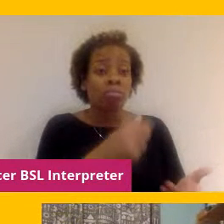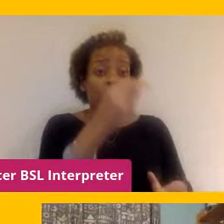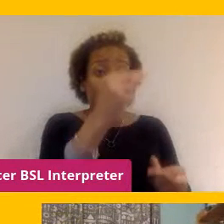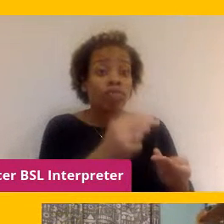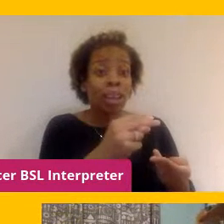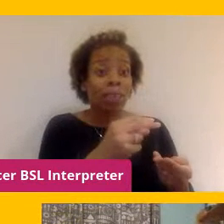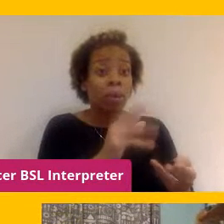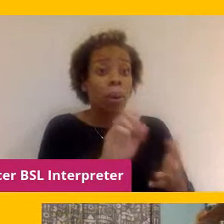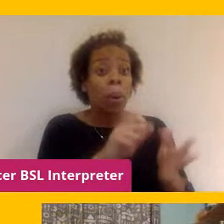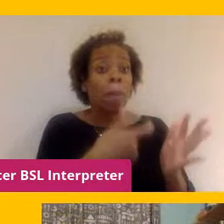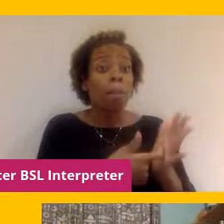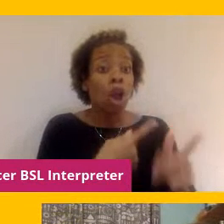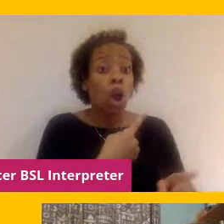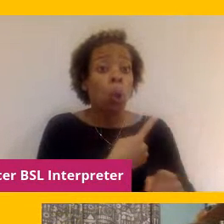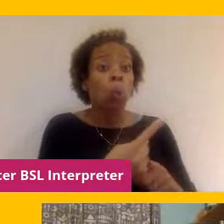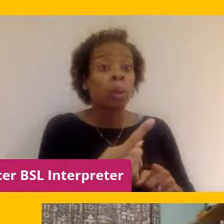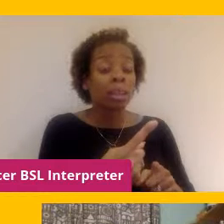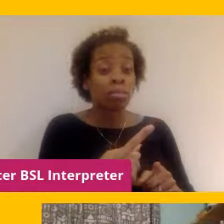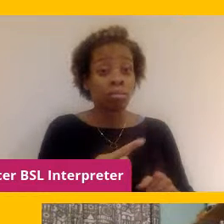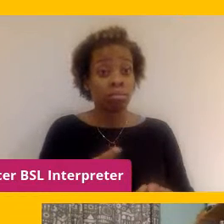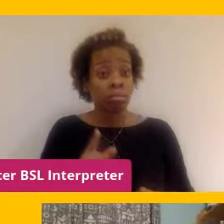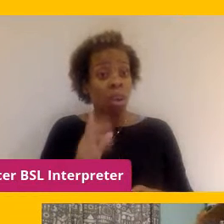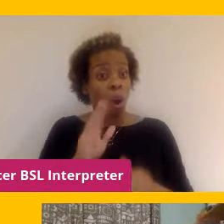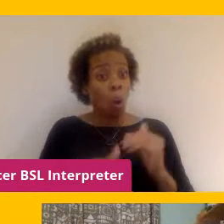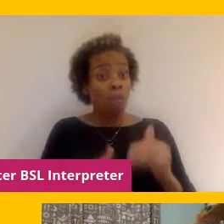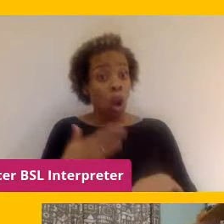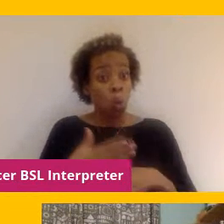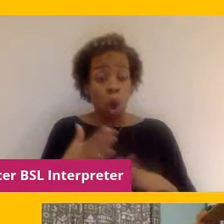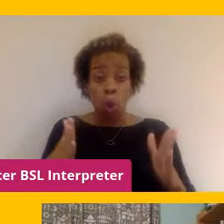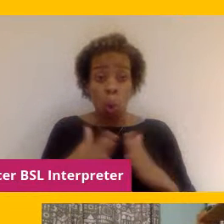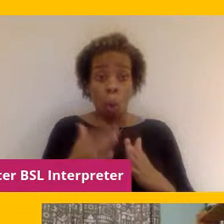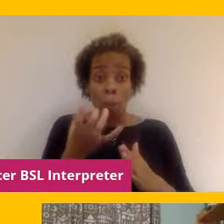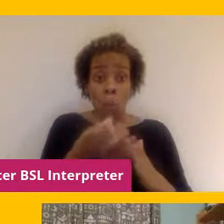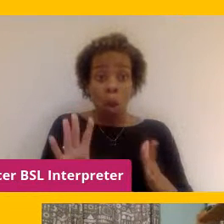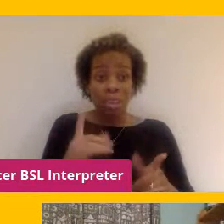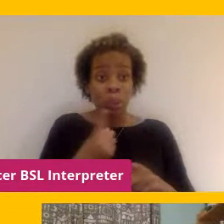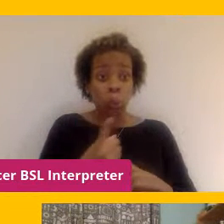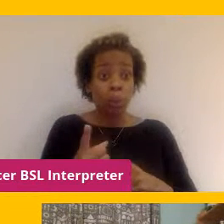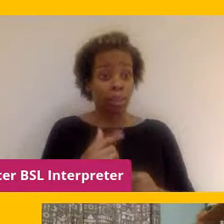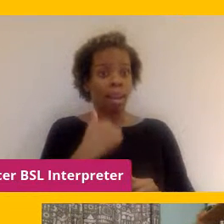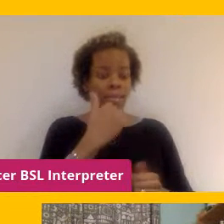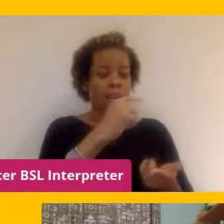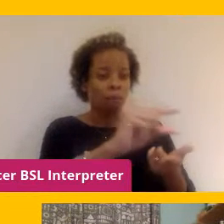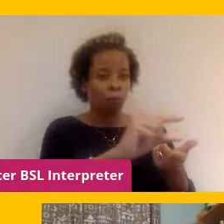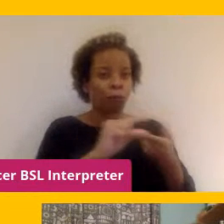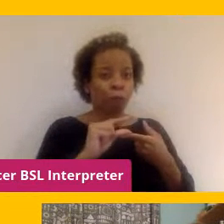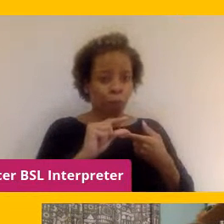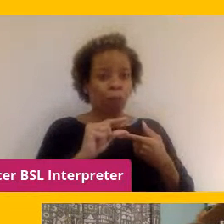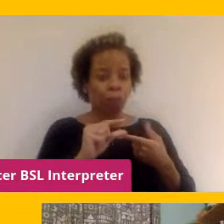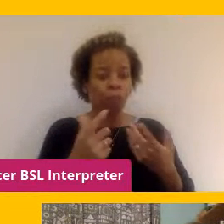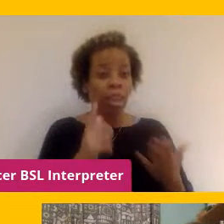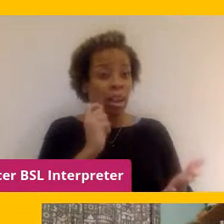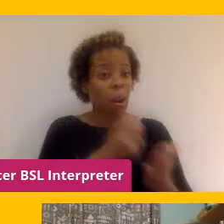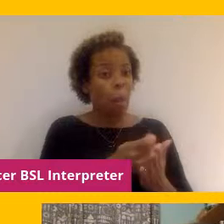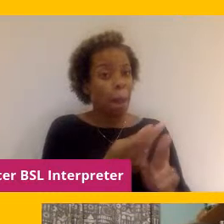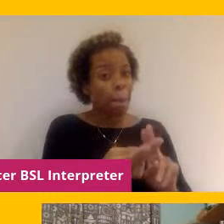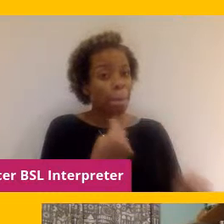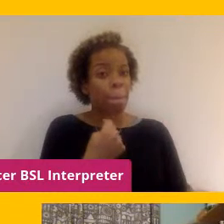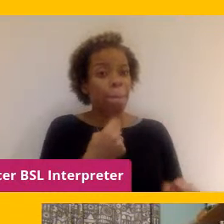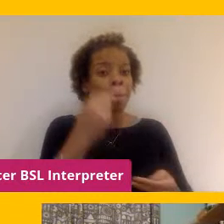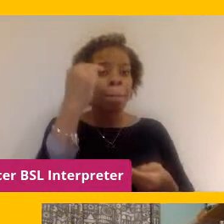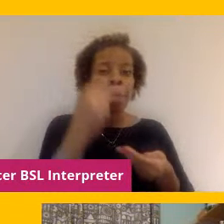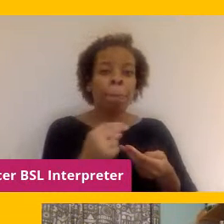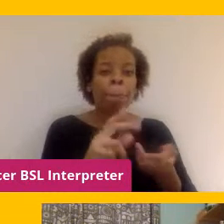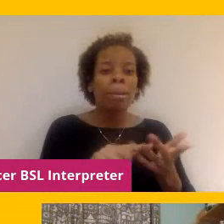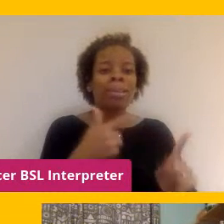it, but I'm sure most of you have been working at home for a lot longer than that. And you can claim £6 a week tax relief.